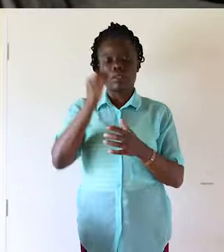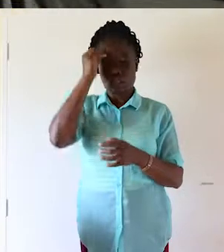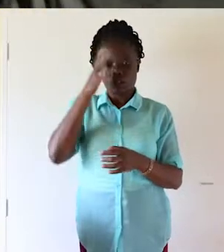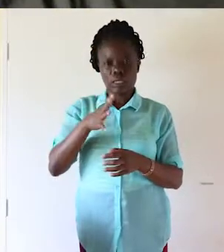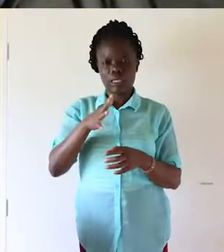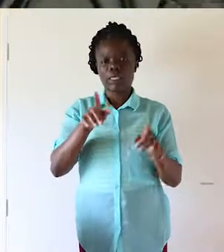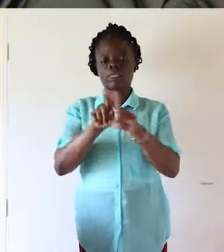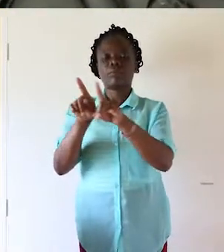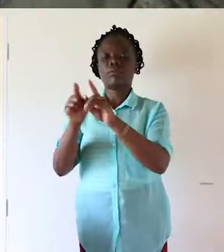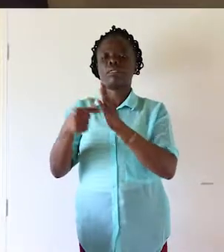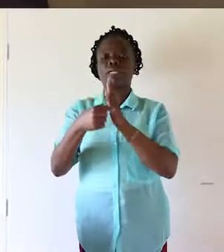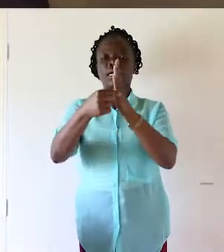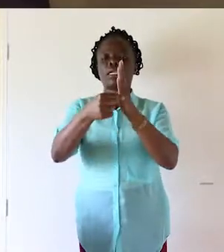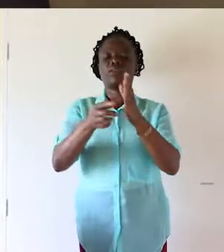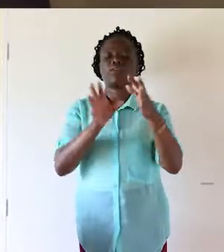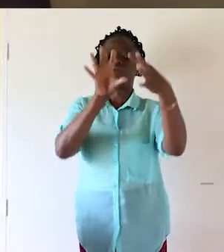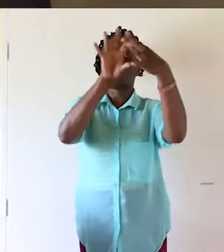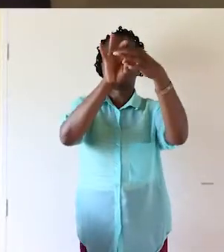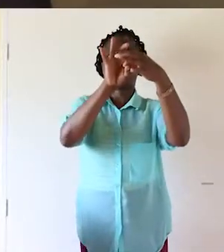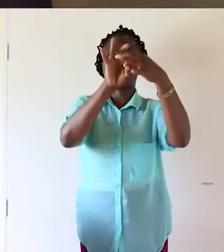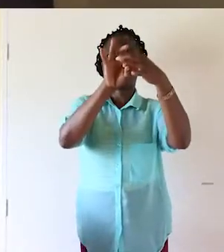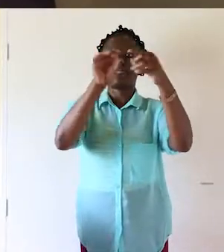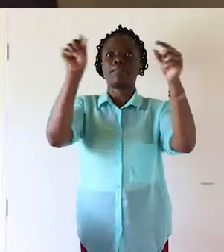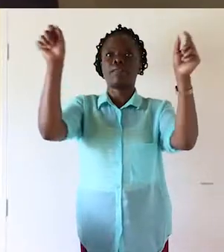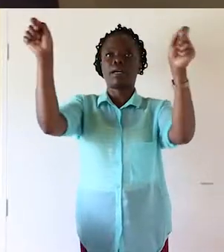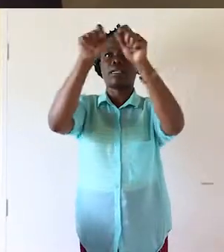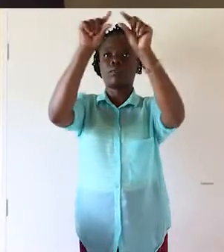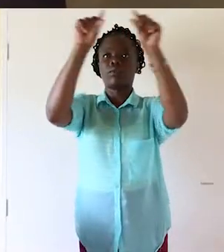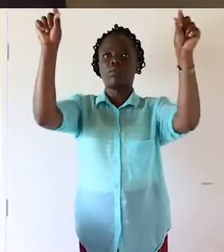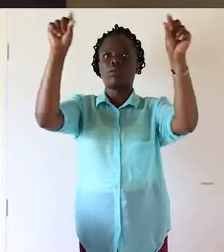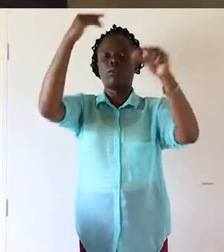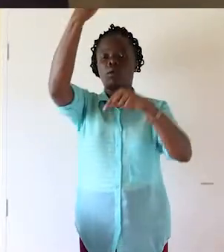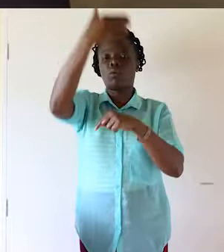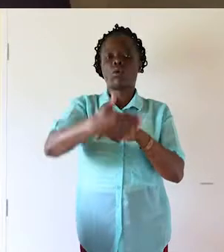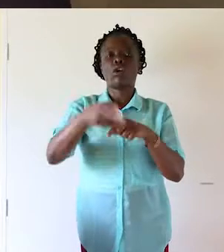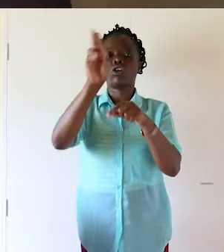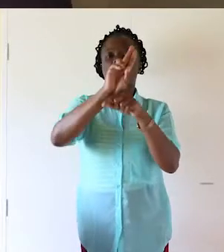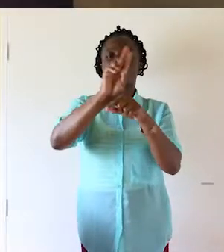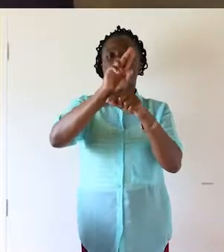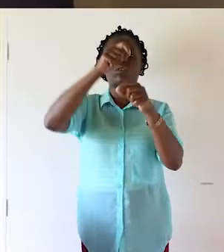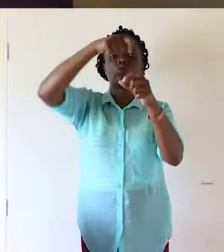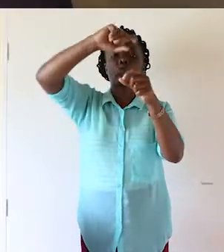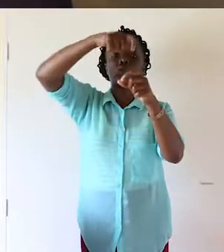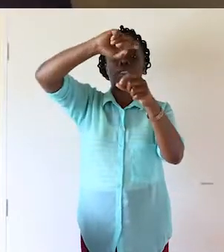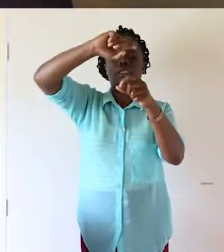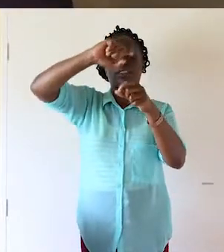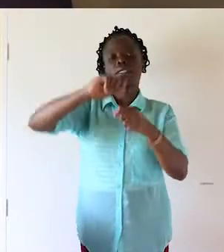The learner is then guided to fix the curtain rod on the wall using screws.